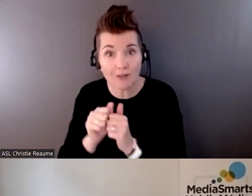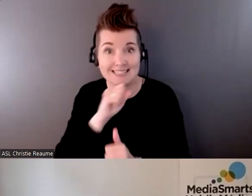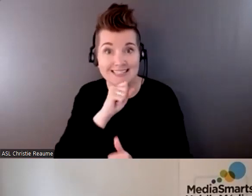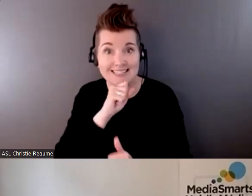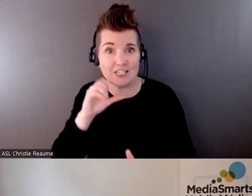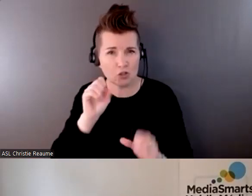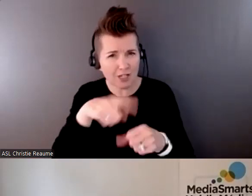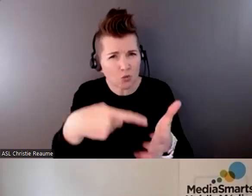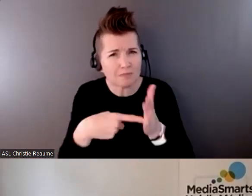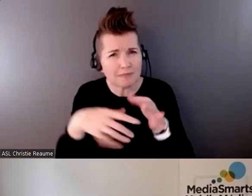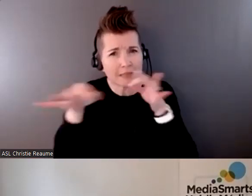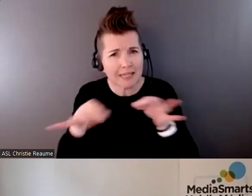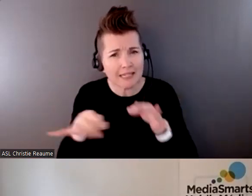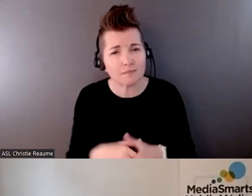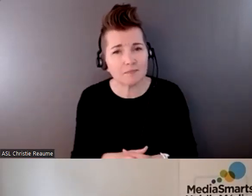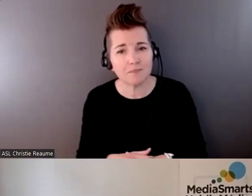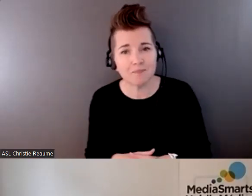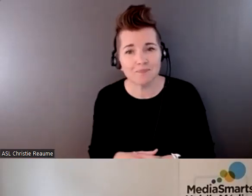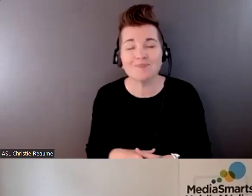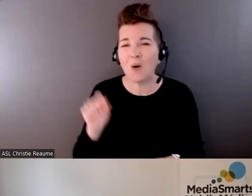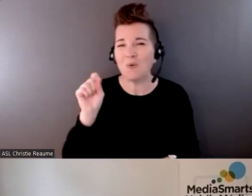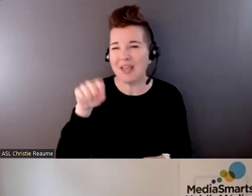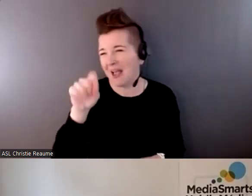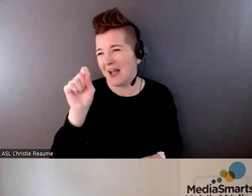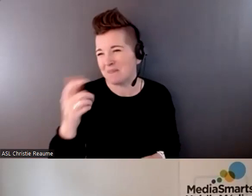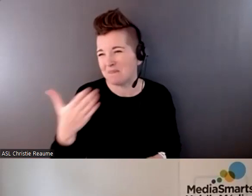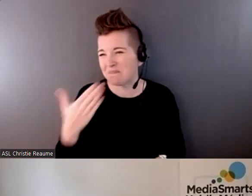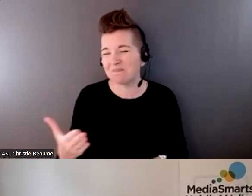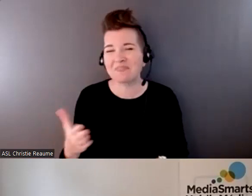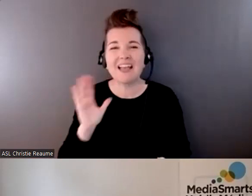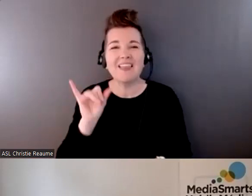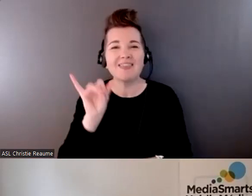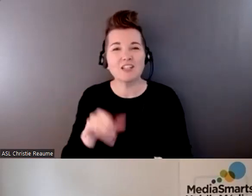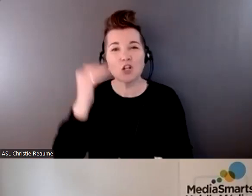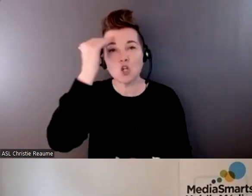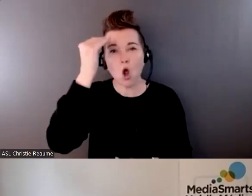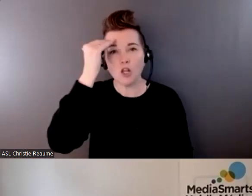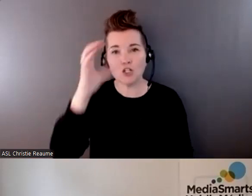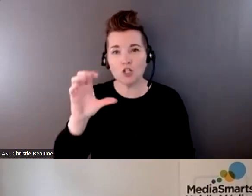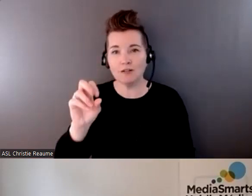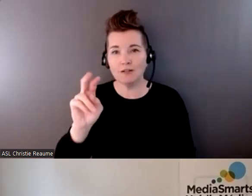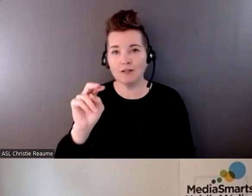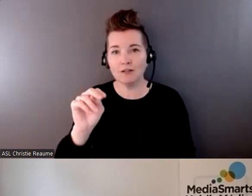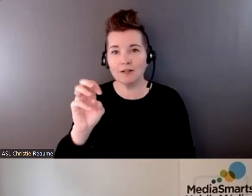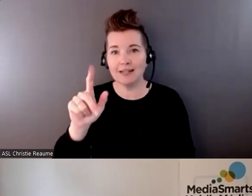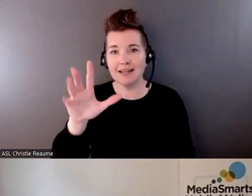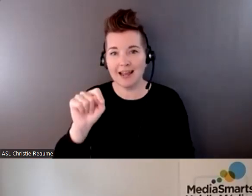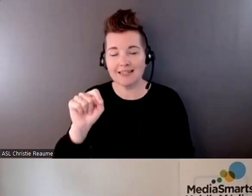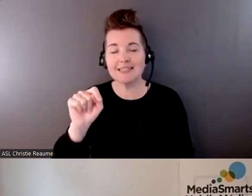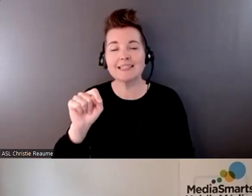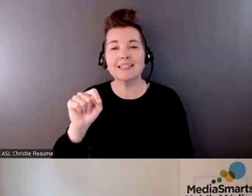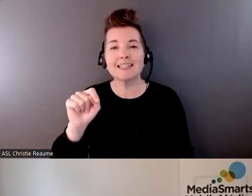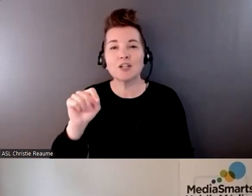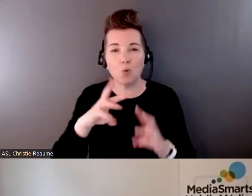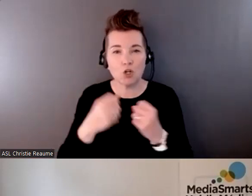I would look I think that's fascinating yeah it was part of our knowledge connect series which was about you know using video apps uh